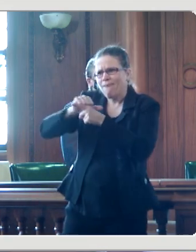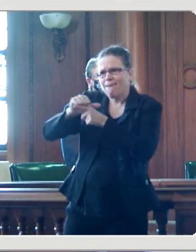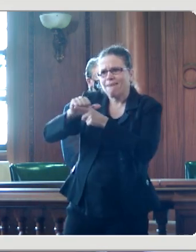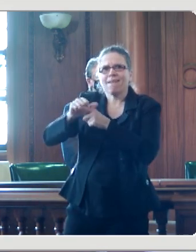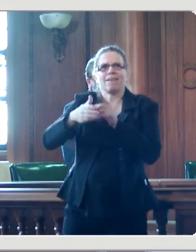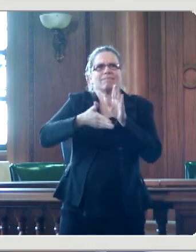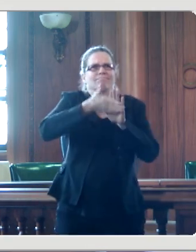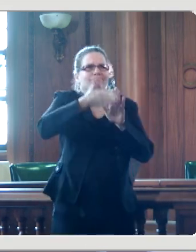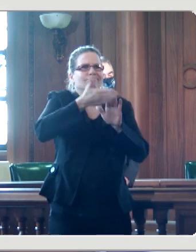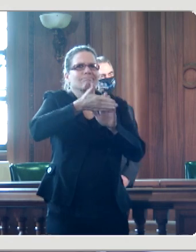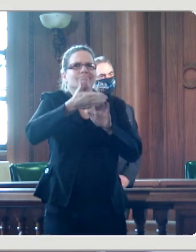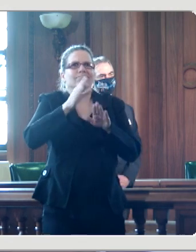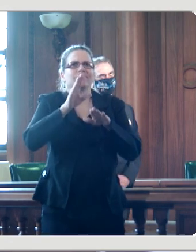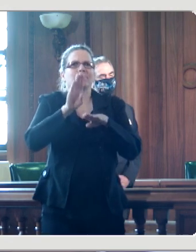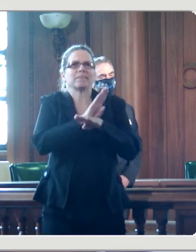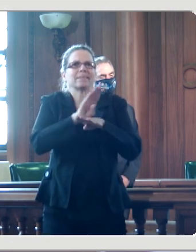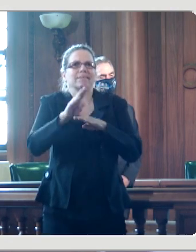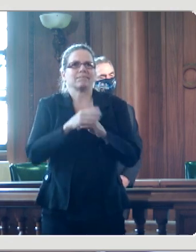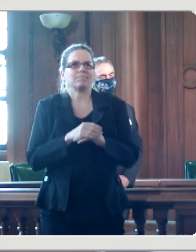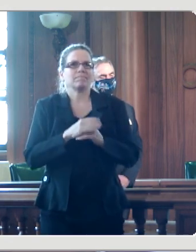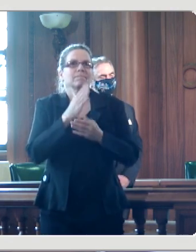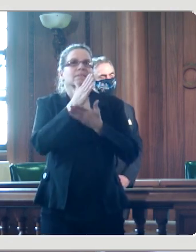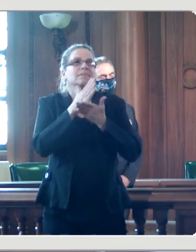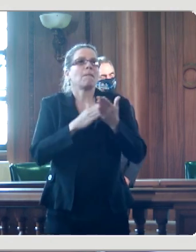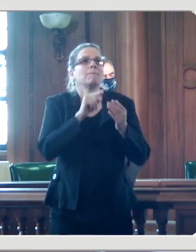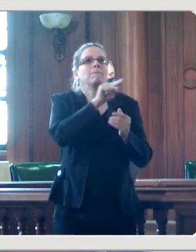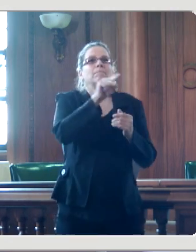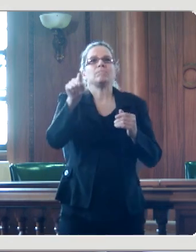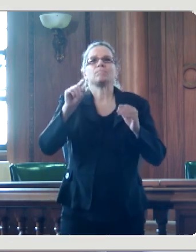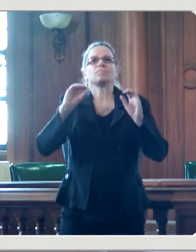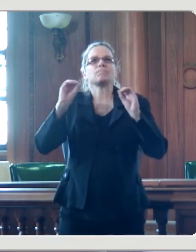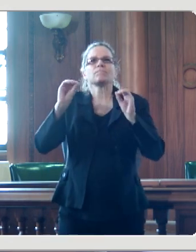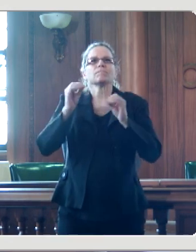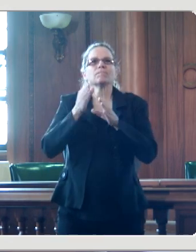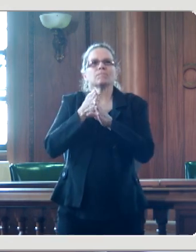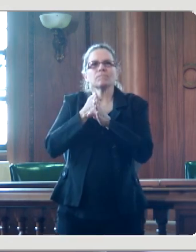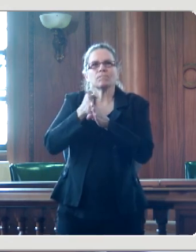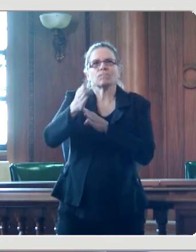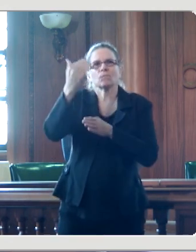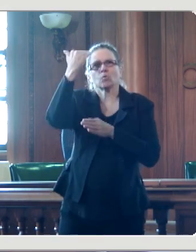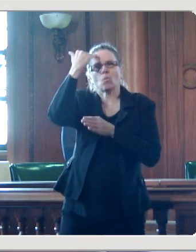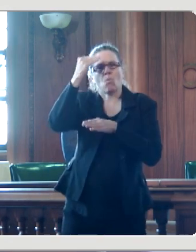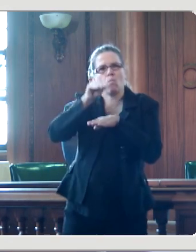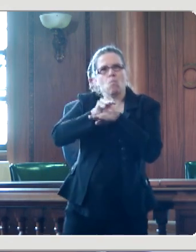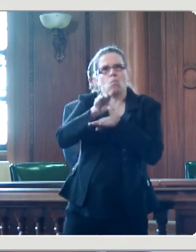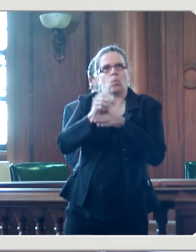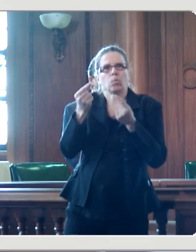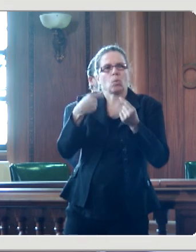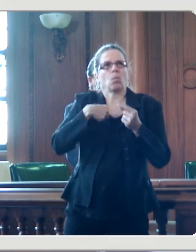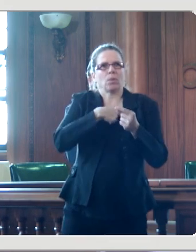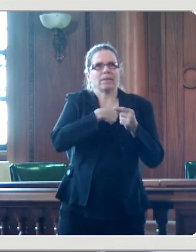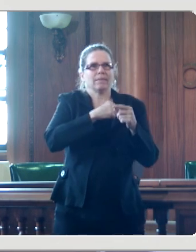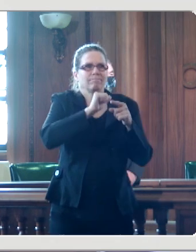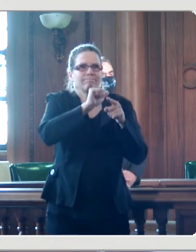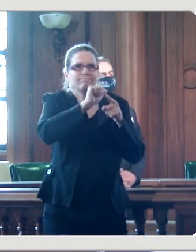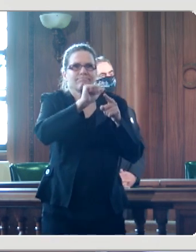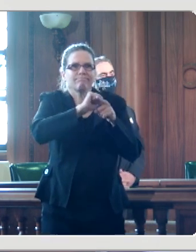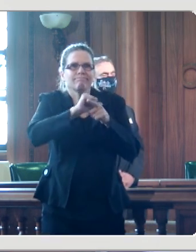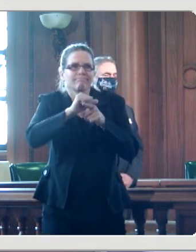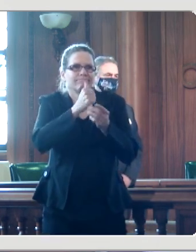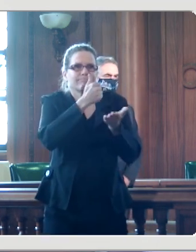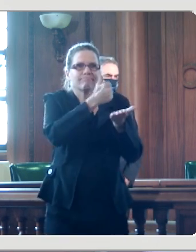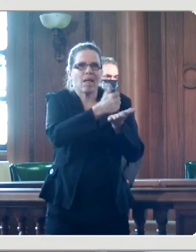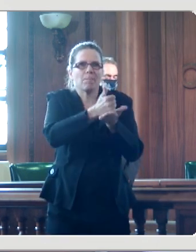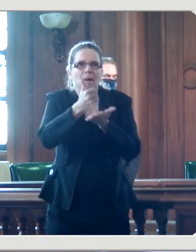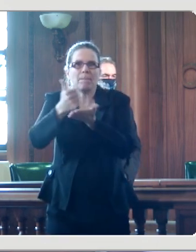the resources of a professional accountant or legal assistance in getting through those applications. We think this